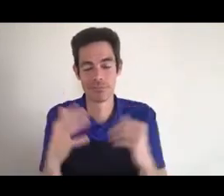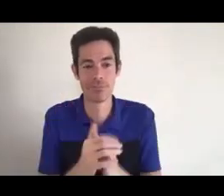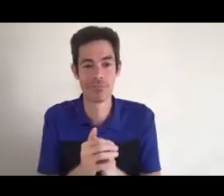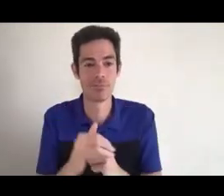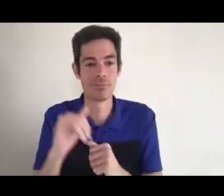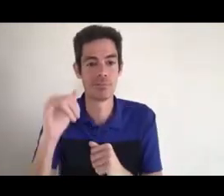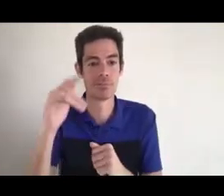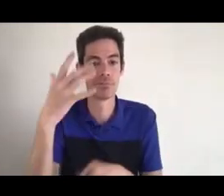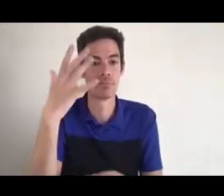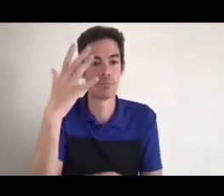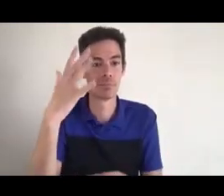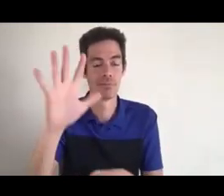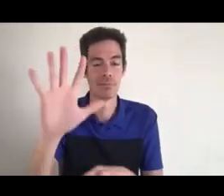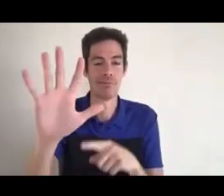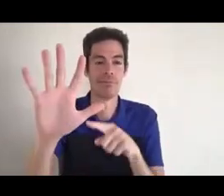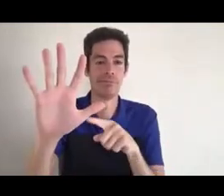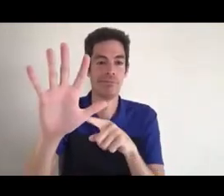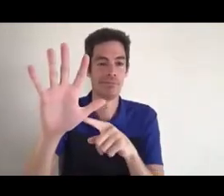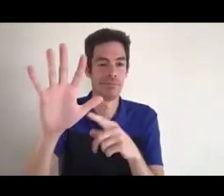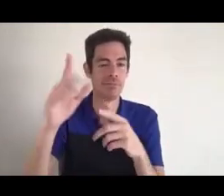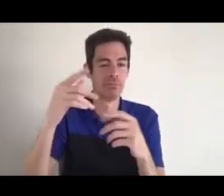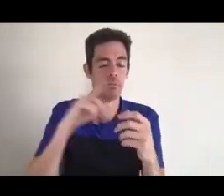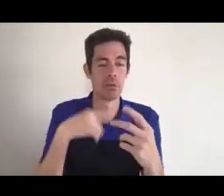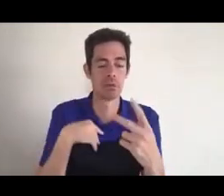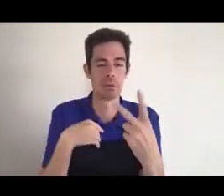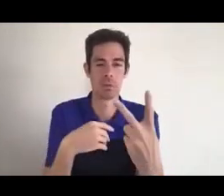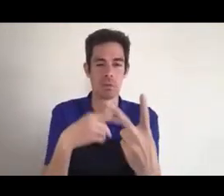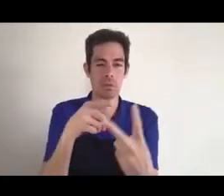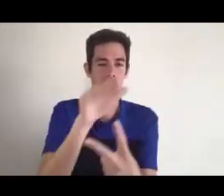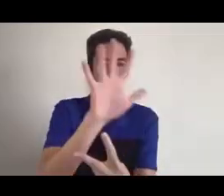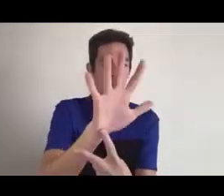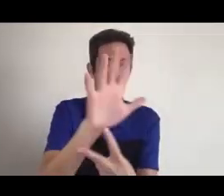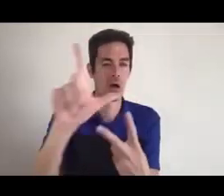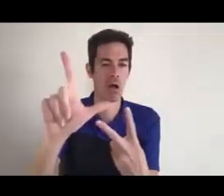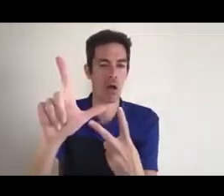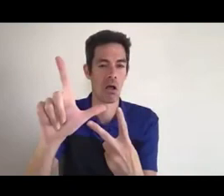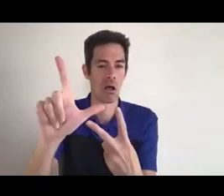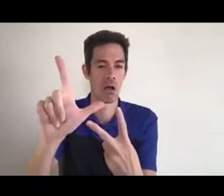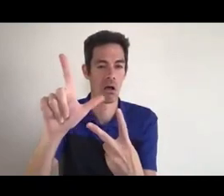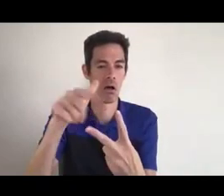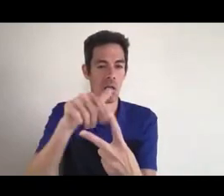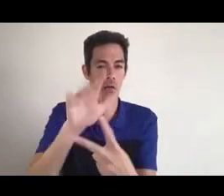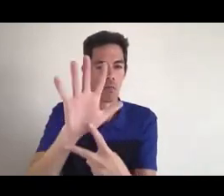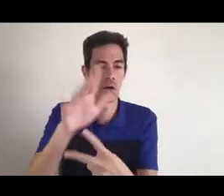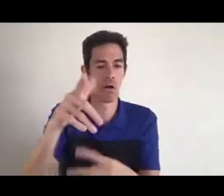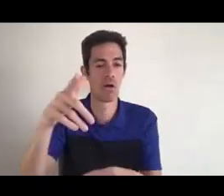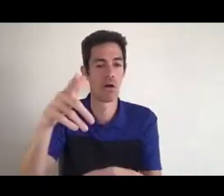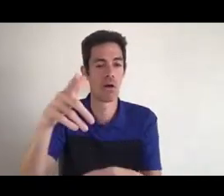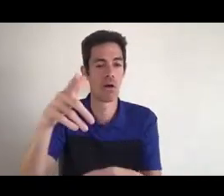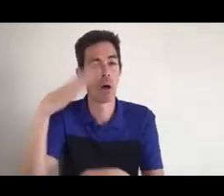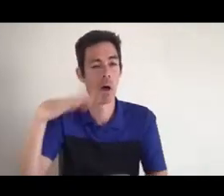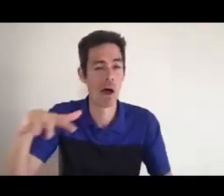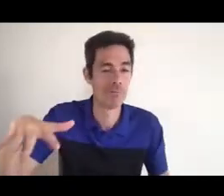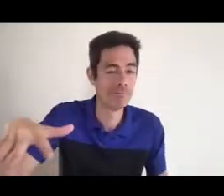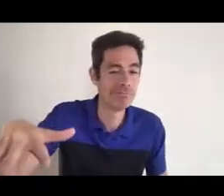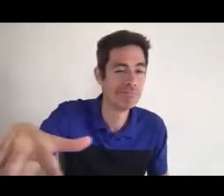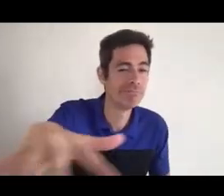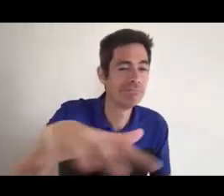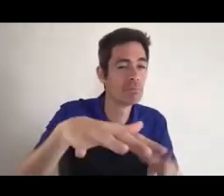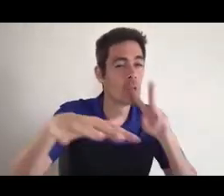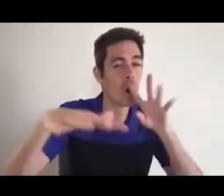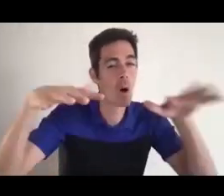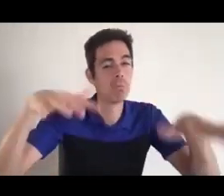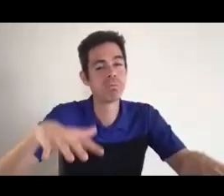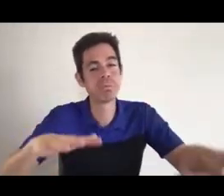"3D geography." So again, tree, 5-hand. I think there's really a 5 and an L, 5-hand and an L